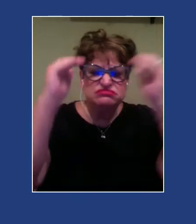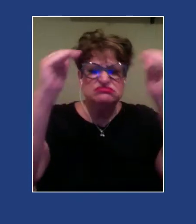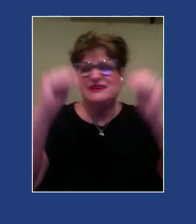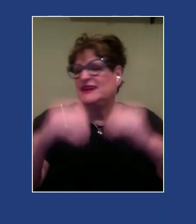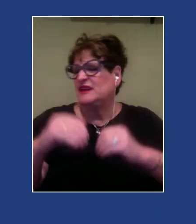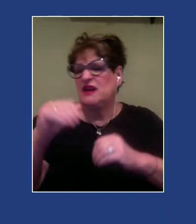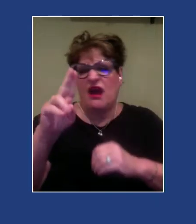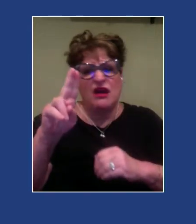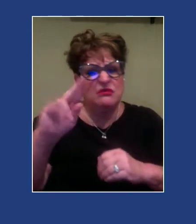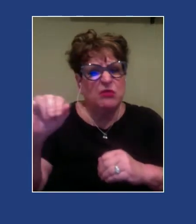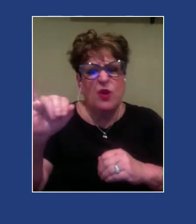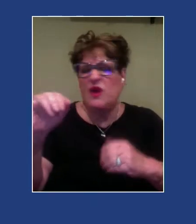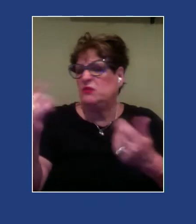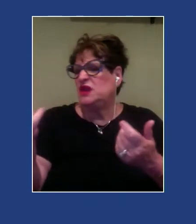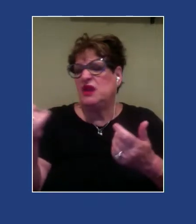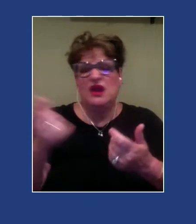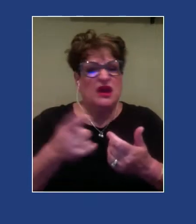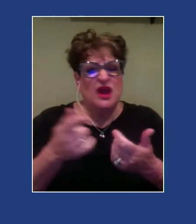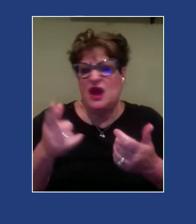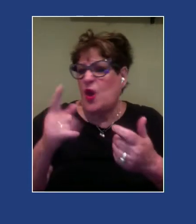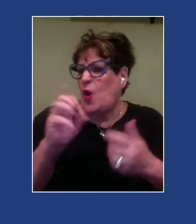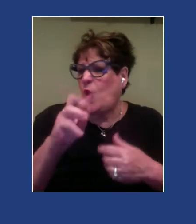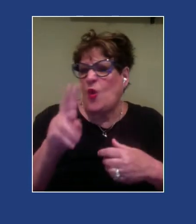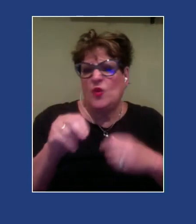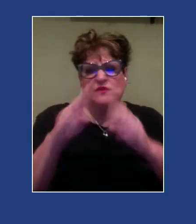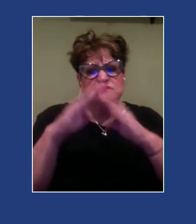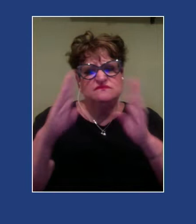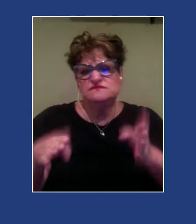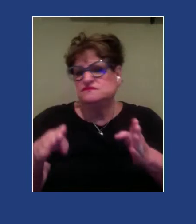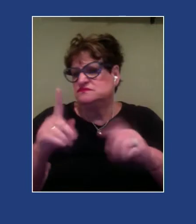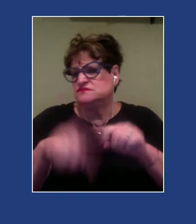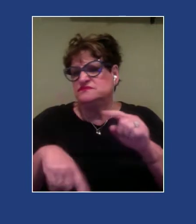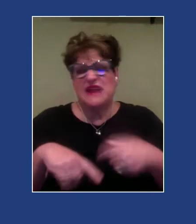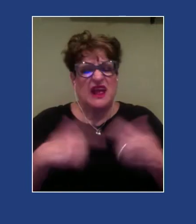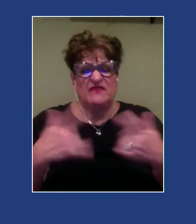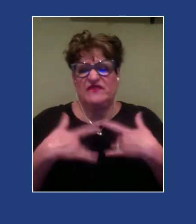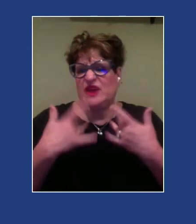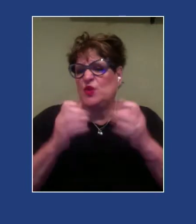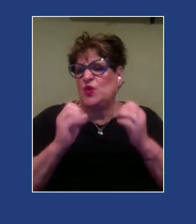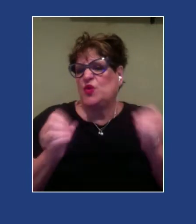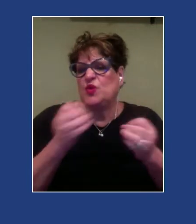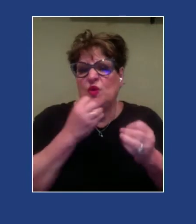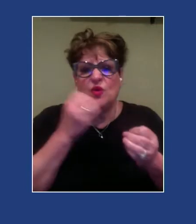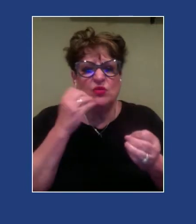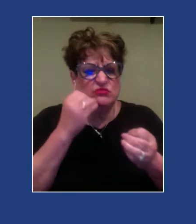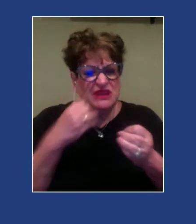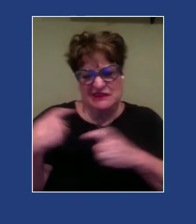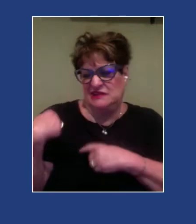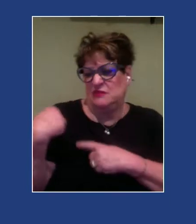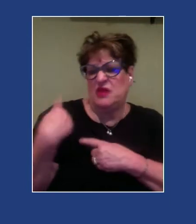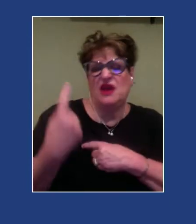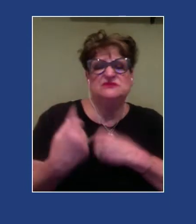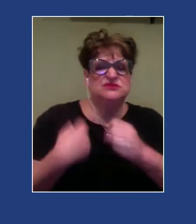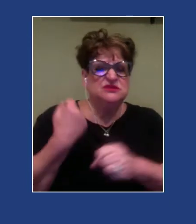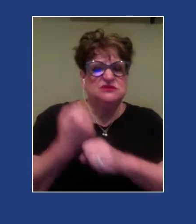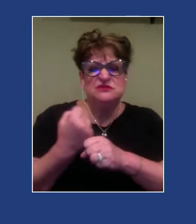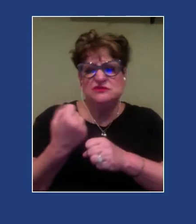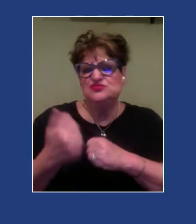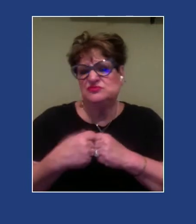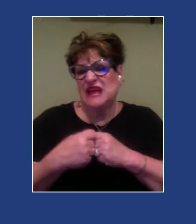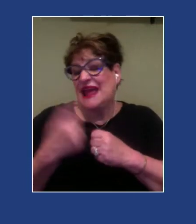much lower home ownership, and much higher likelihood of experiencing homelessness in the past year and across the lifetime.